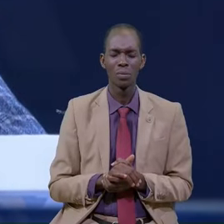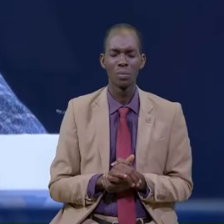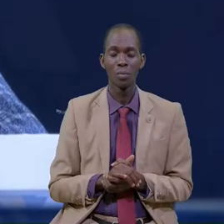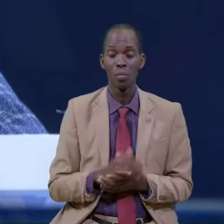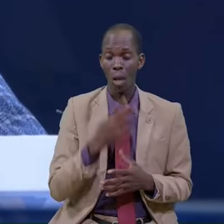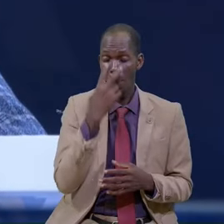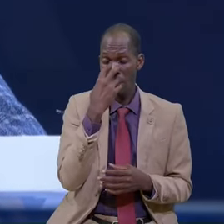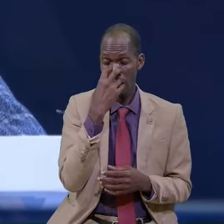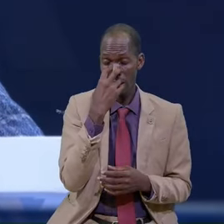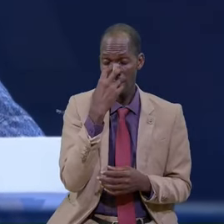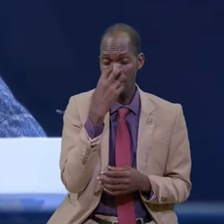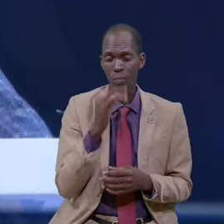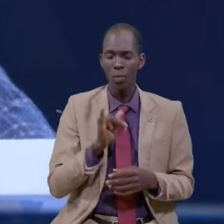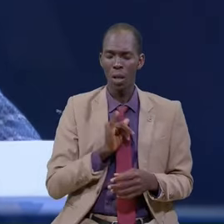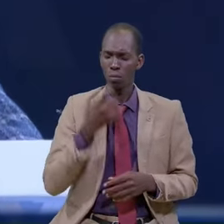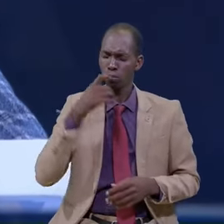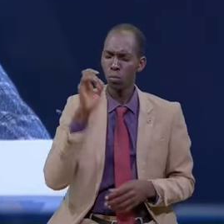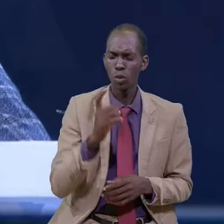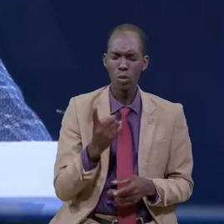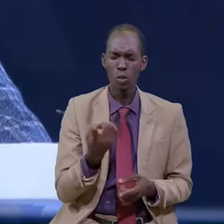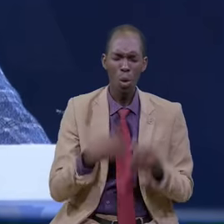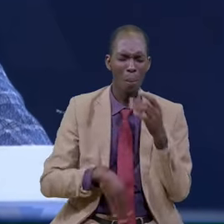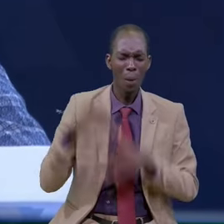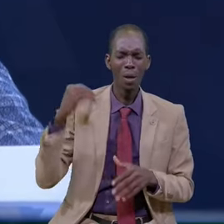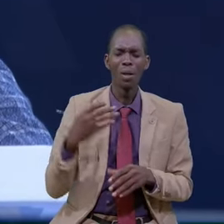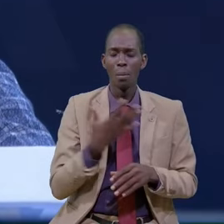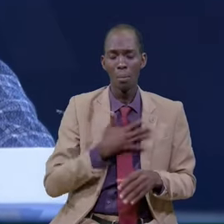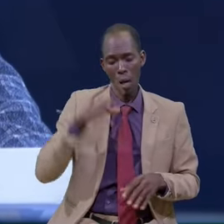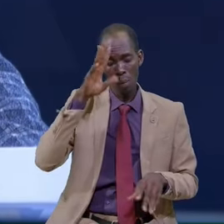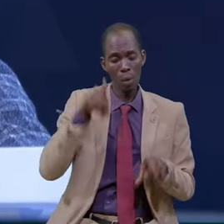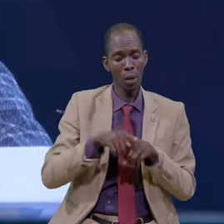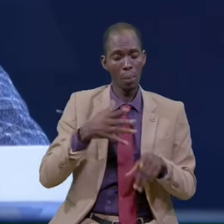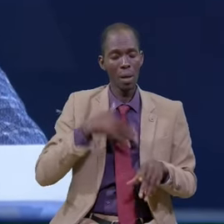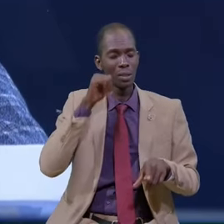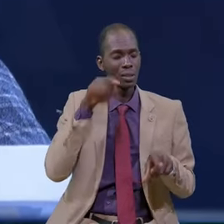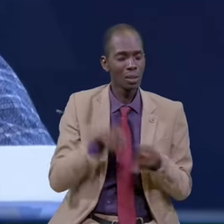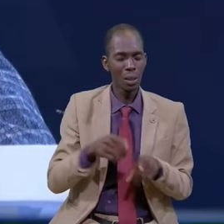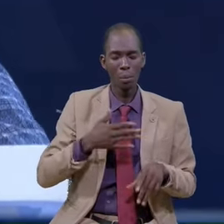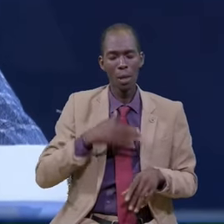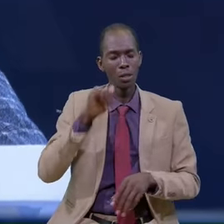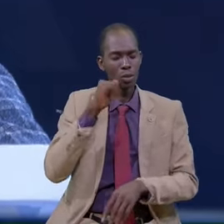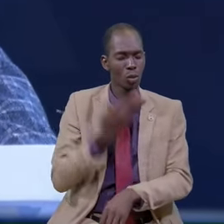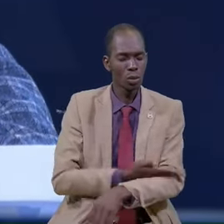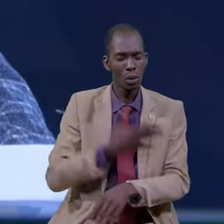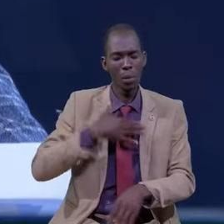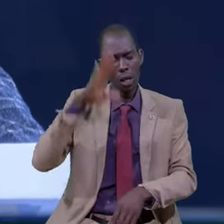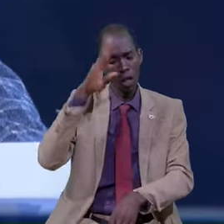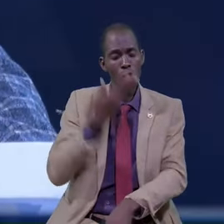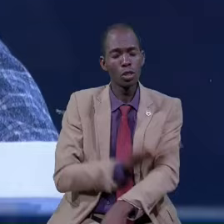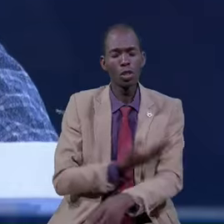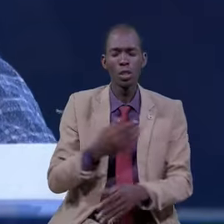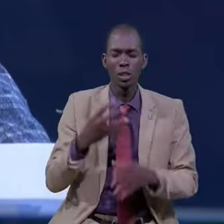name I command you get out and my brother my sister my daughter my son there receive your